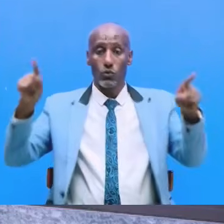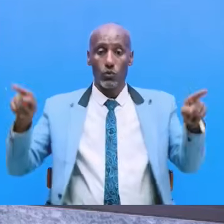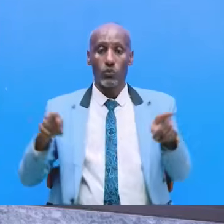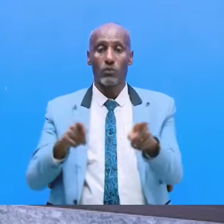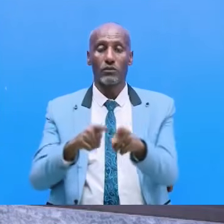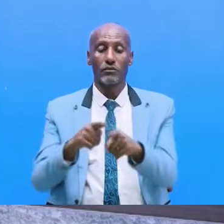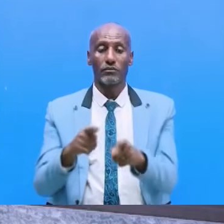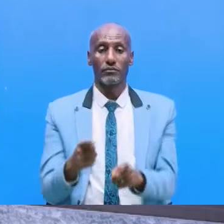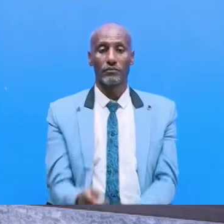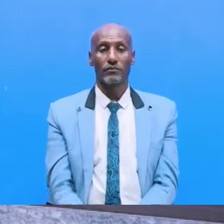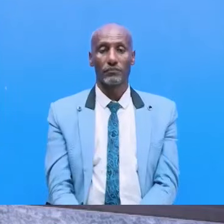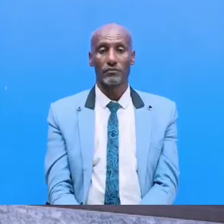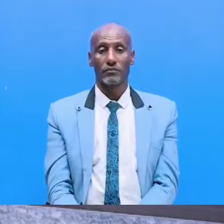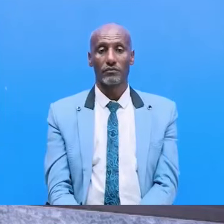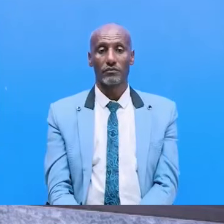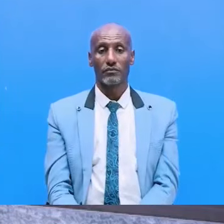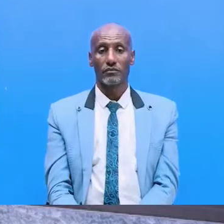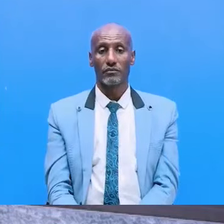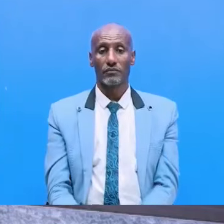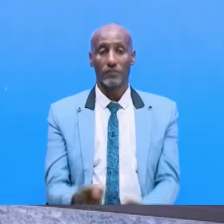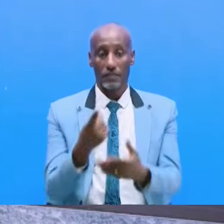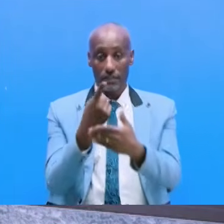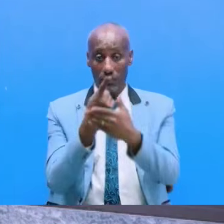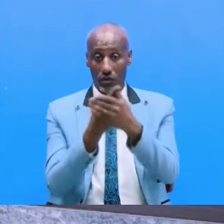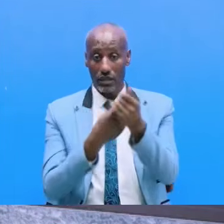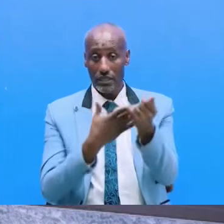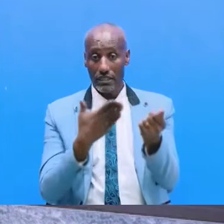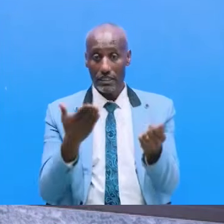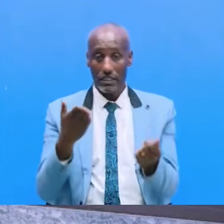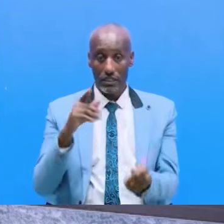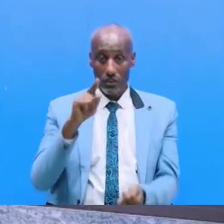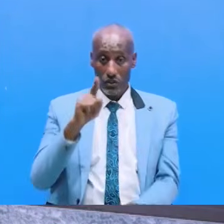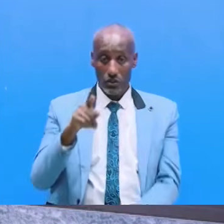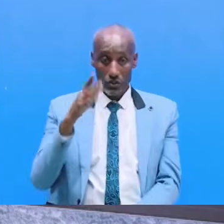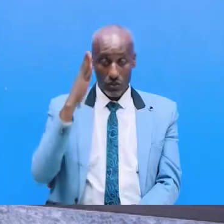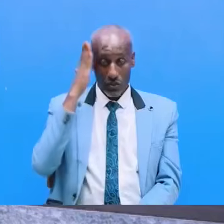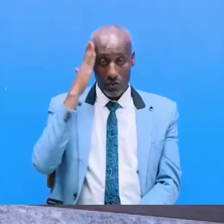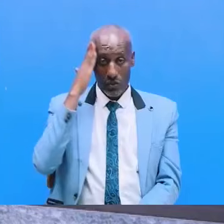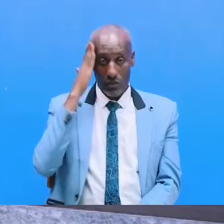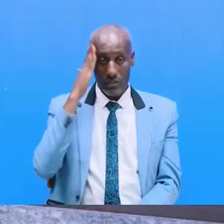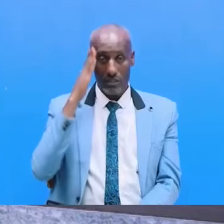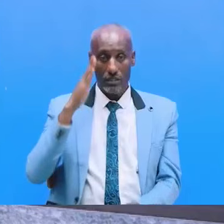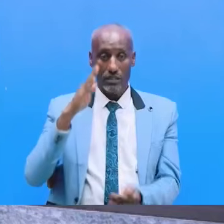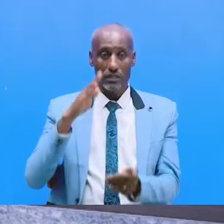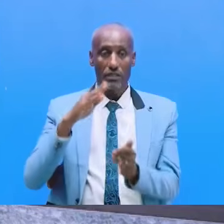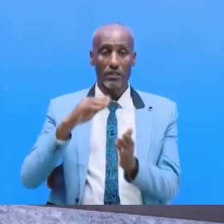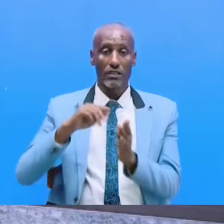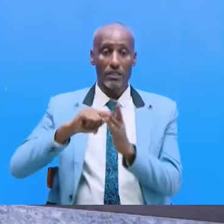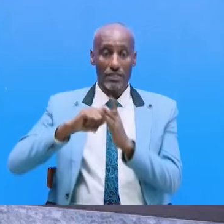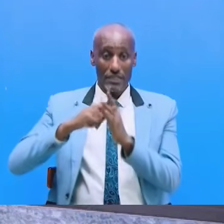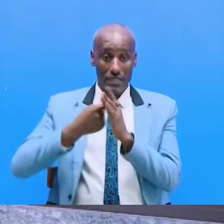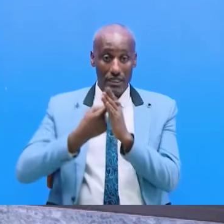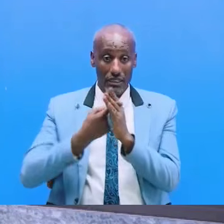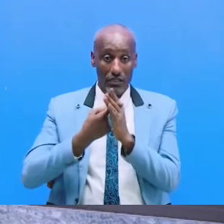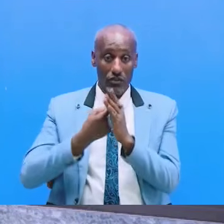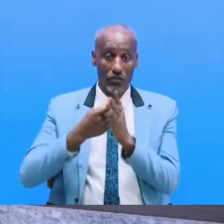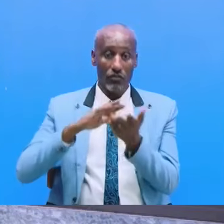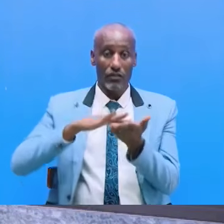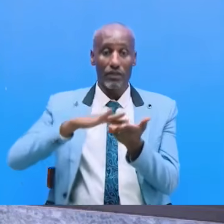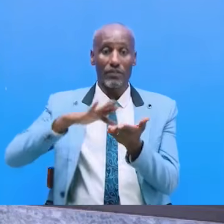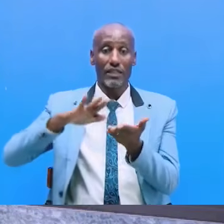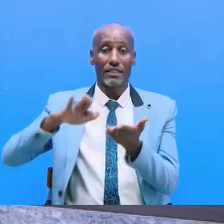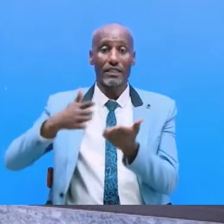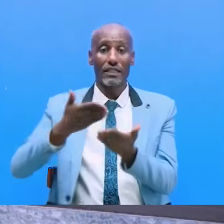zoo. So the only thing that you should know is, and start with the first letter or the